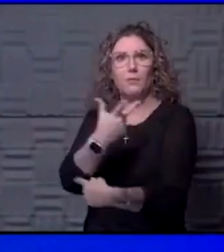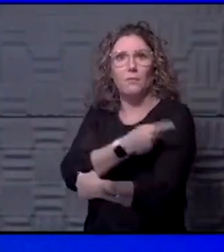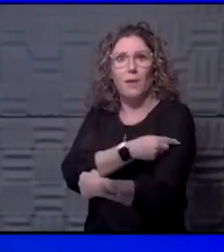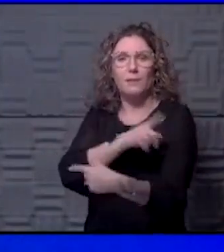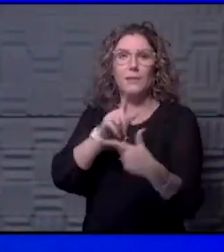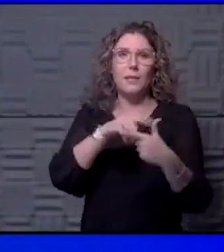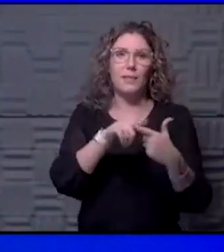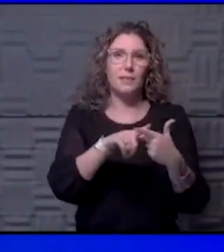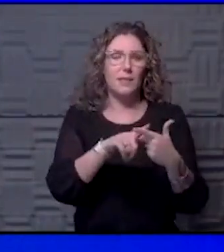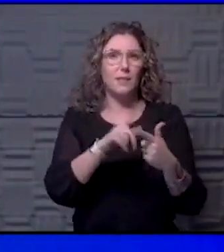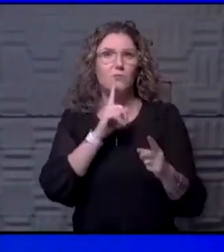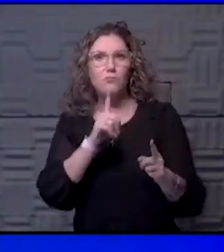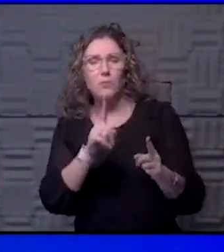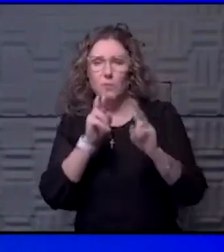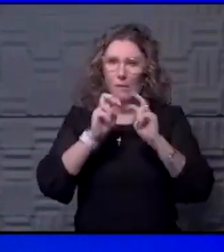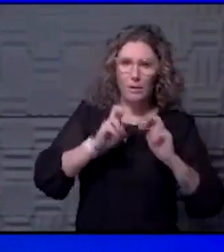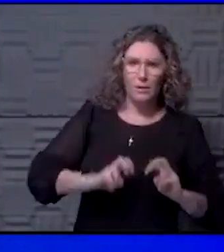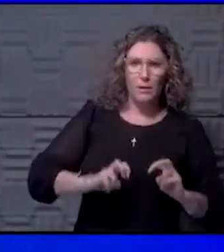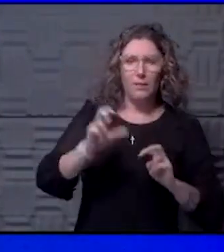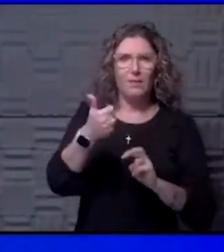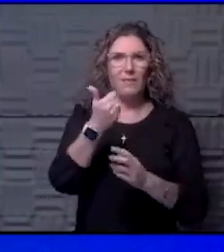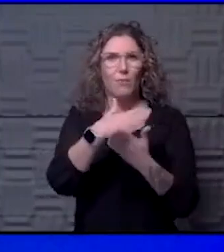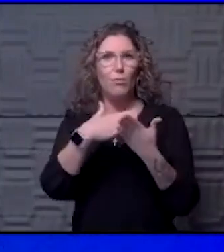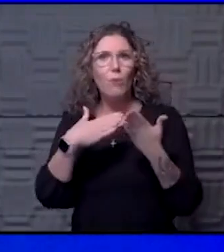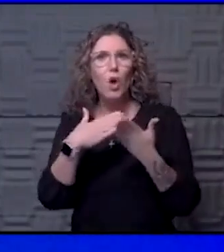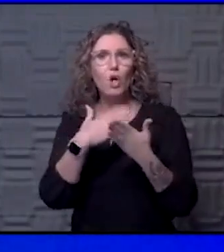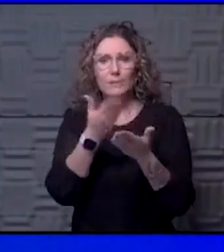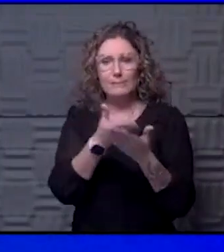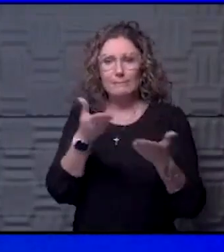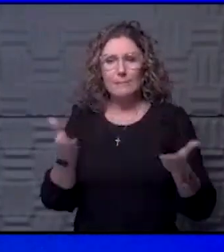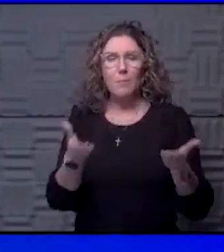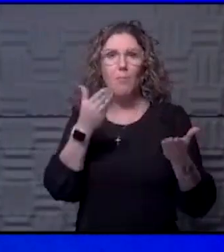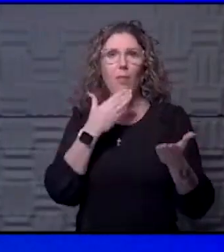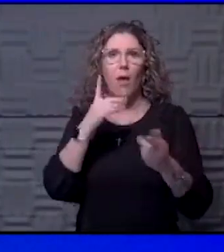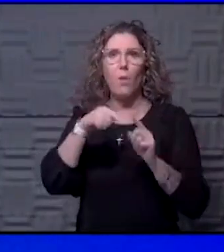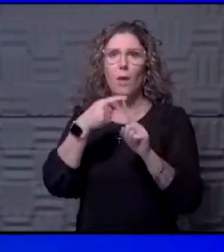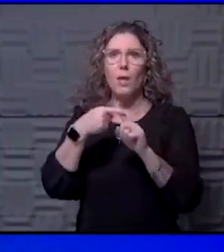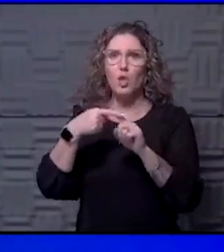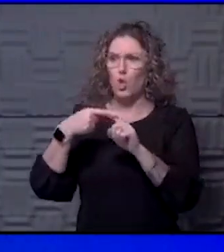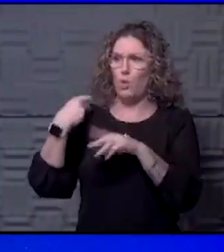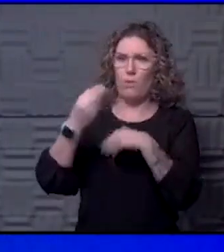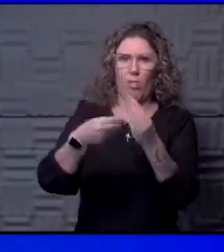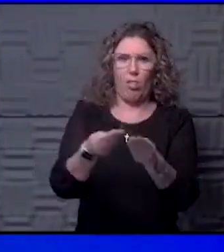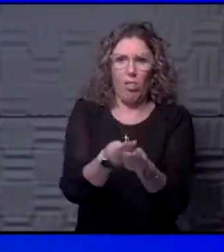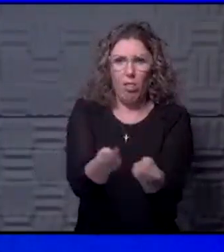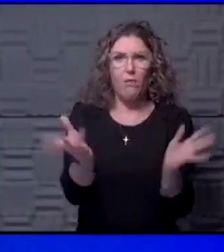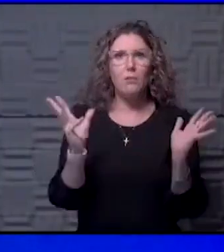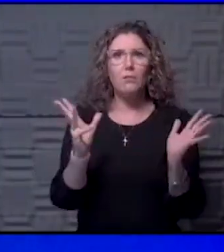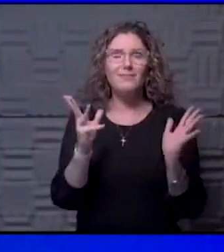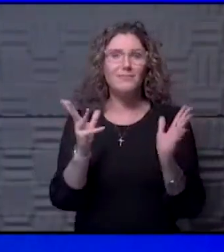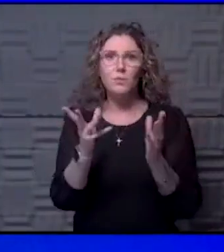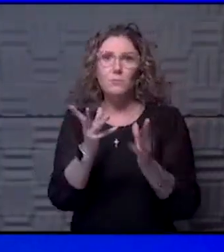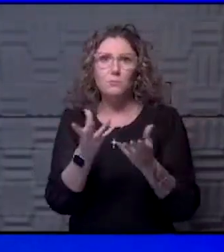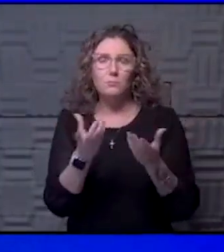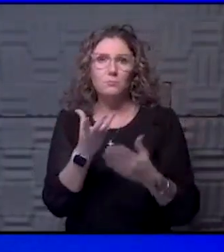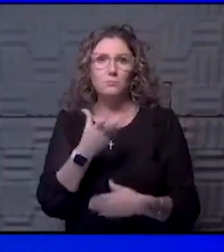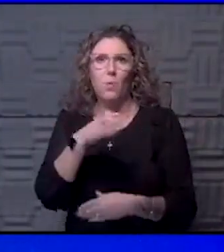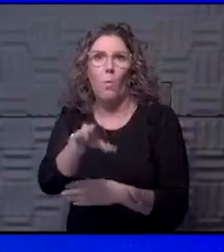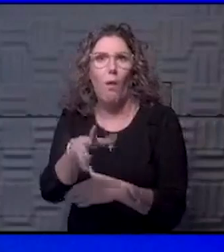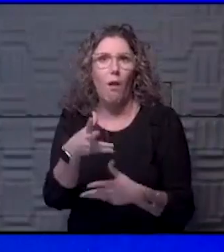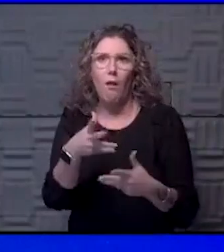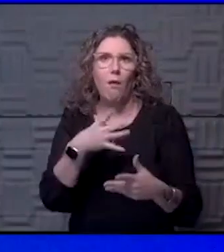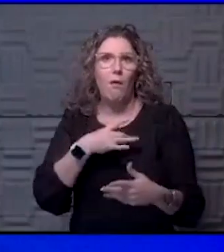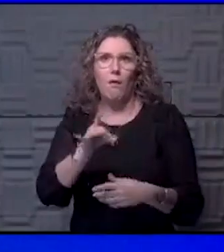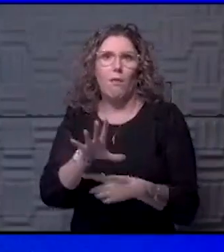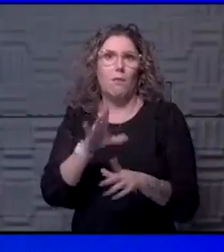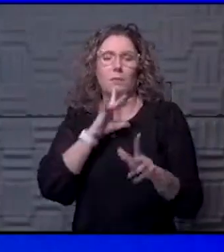then once you get to those other pieces like you talked about, the supply chain, we certainly don't want to waste vaccine. So making sure that you have